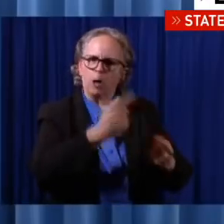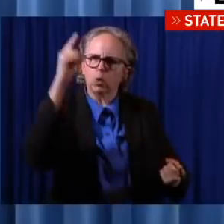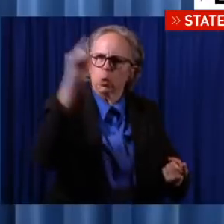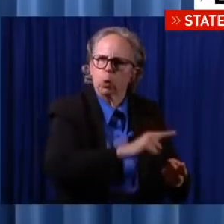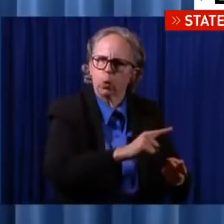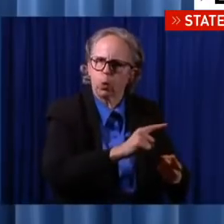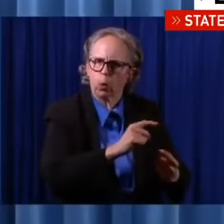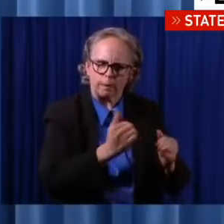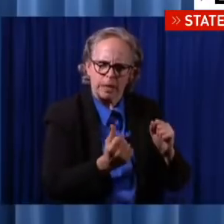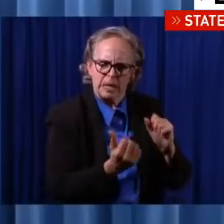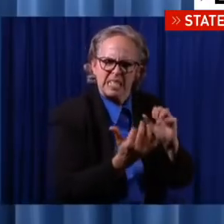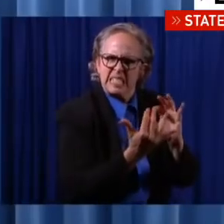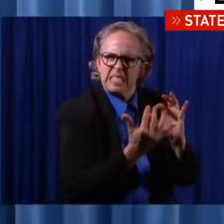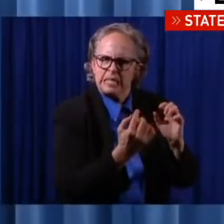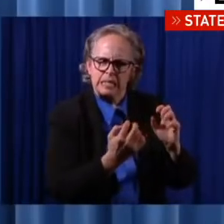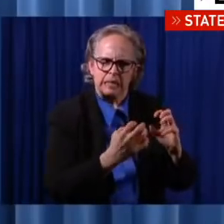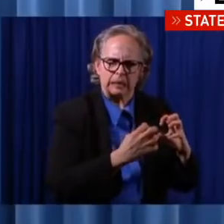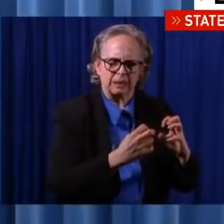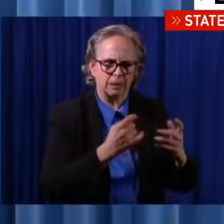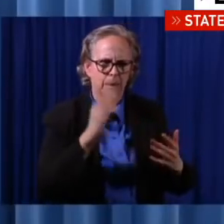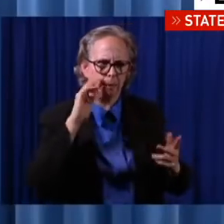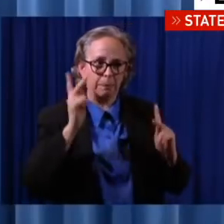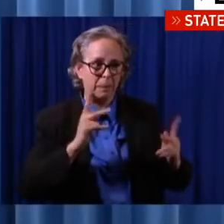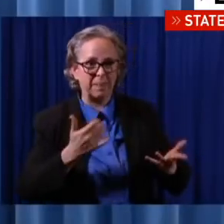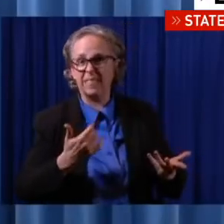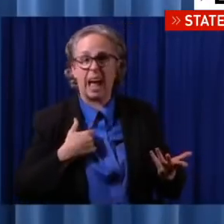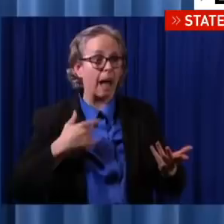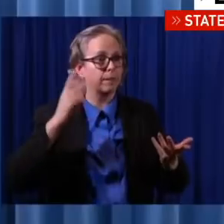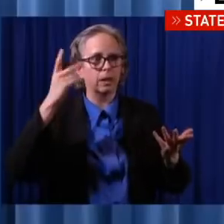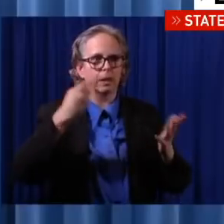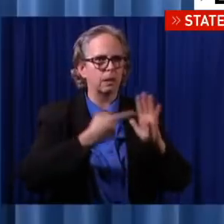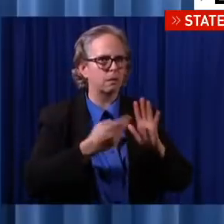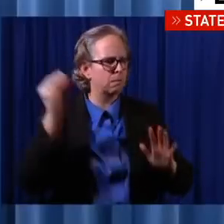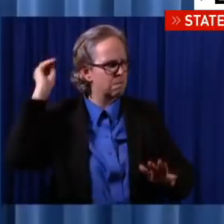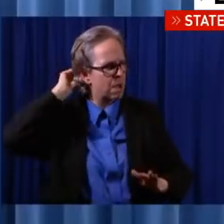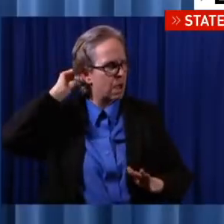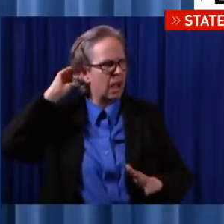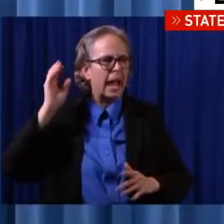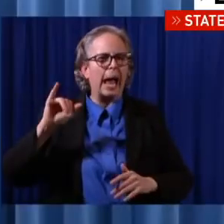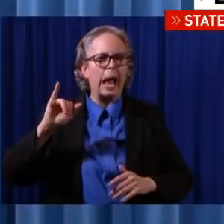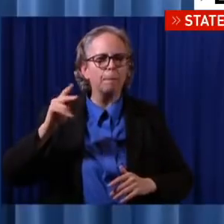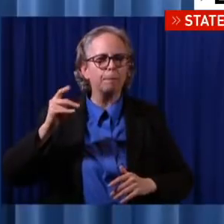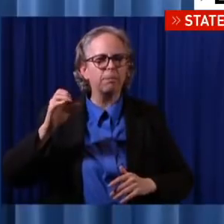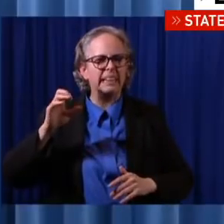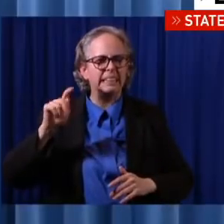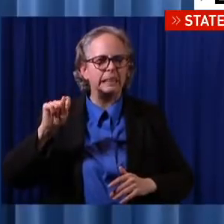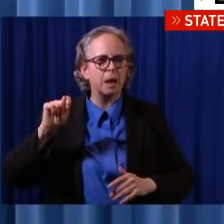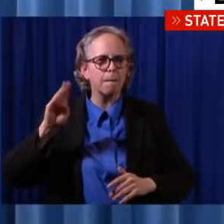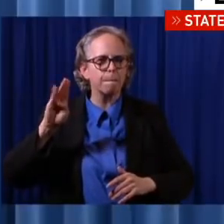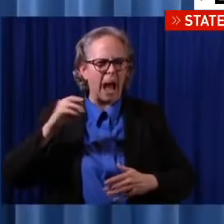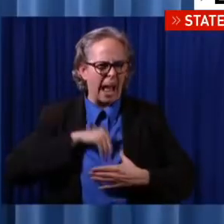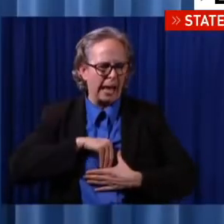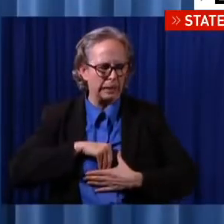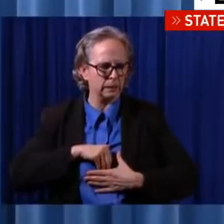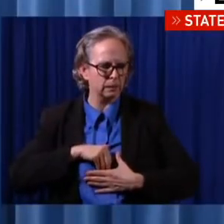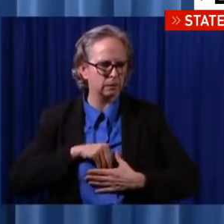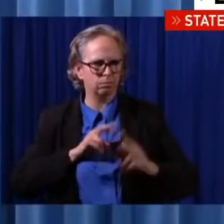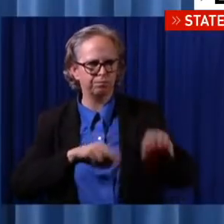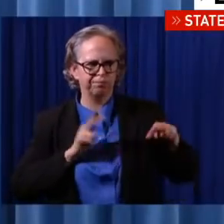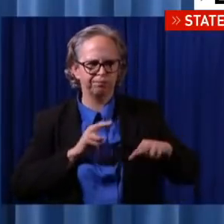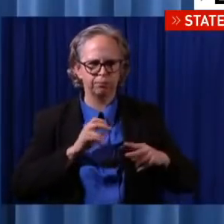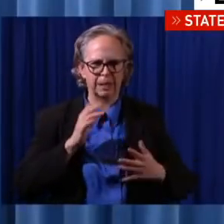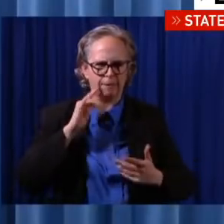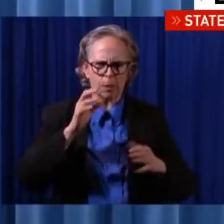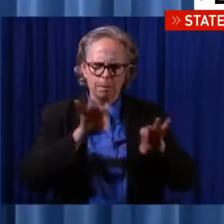implicit biases that they sometimes don't know that they have. It's important to have a central standard, a